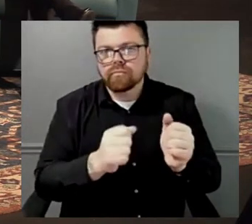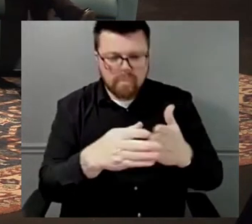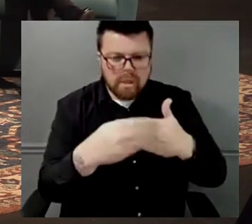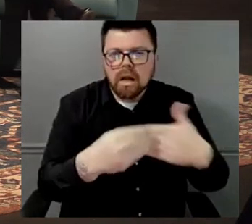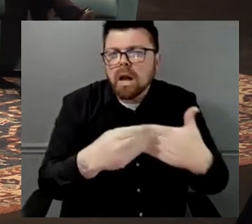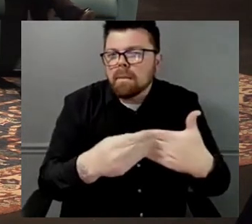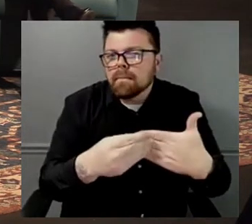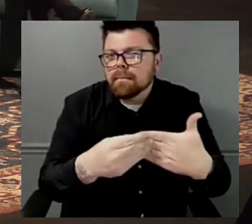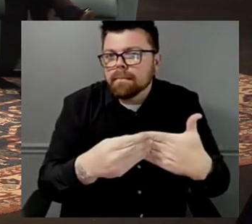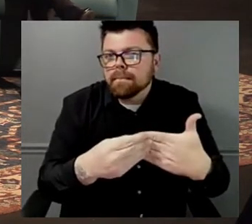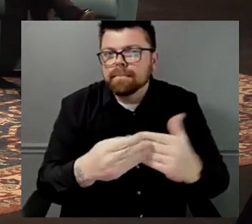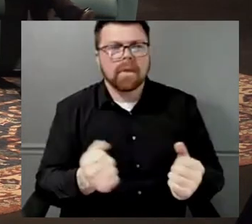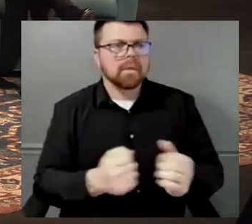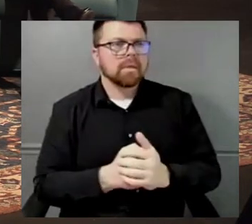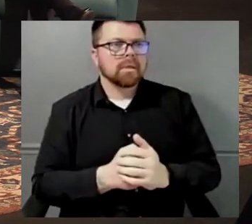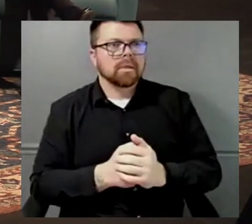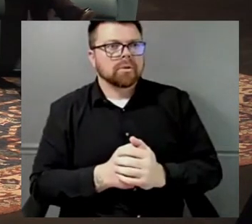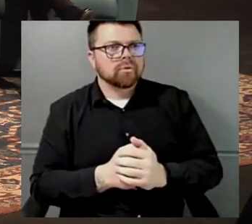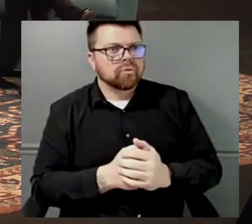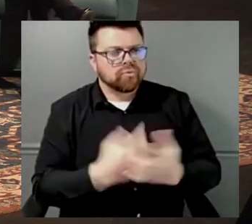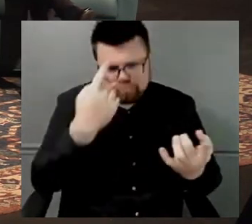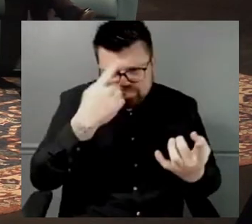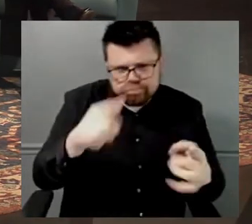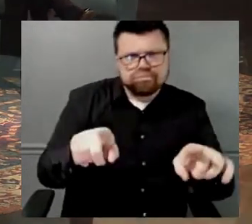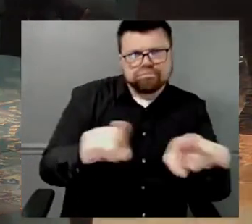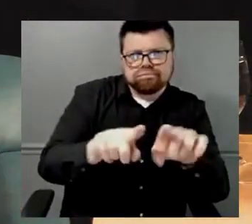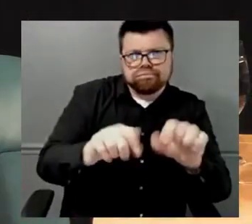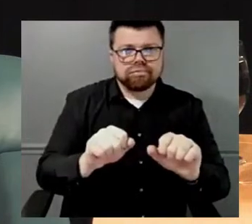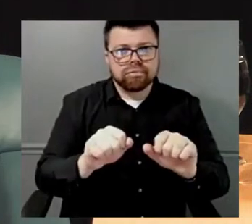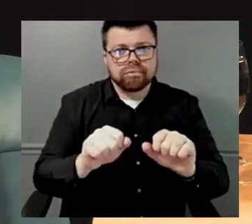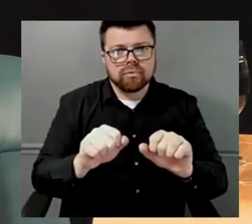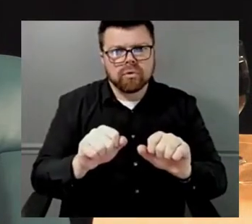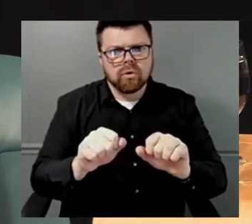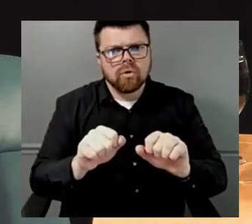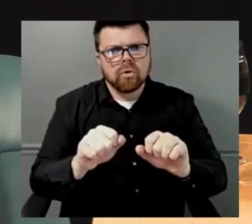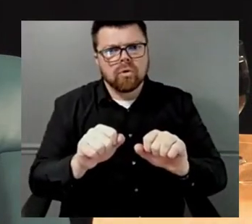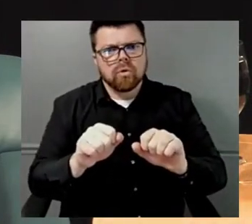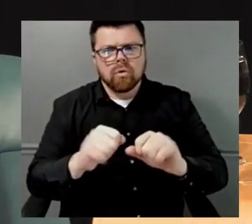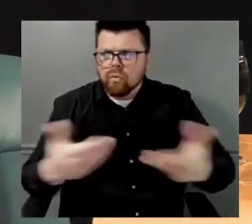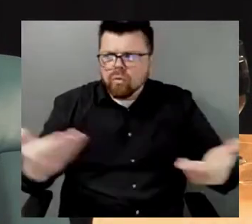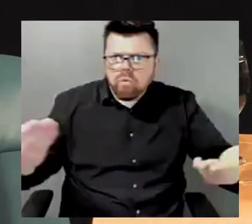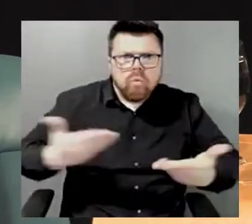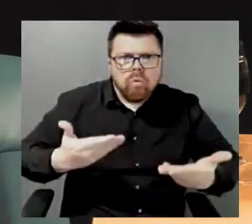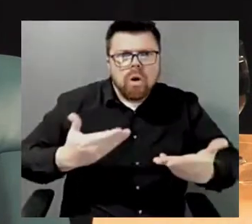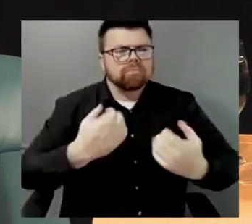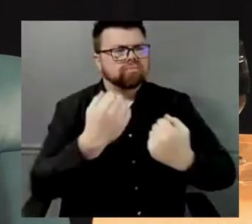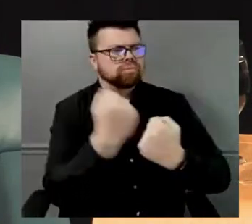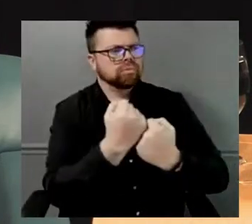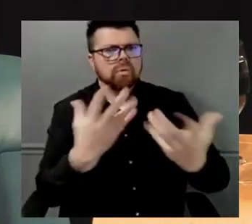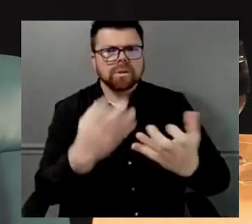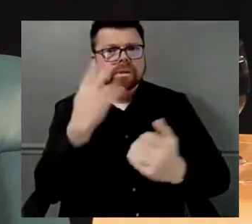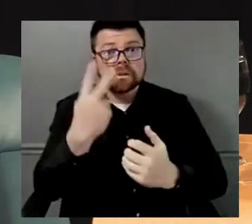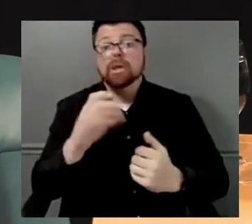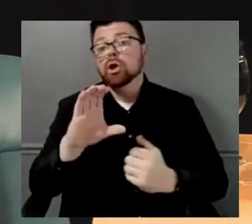campaign for compromise and a campaign for kindness and made clear that those are the kinds of things that we want to see in our civic institutions? I think we